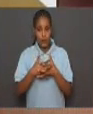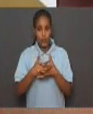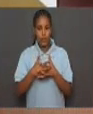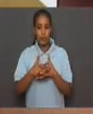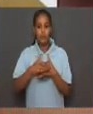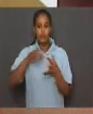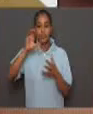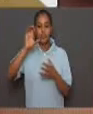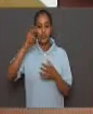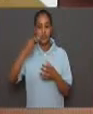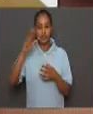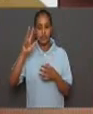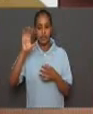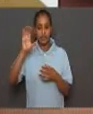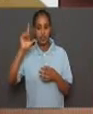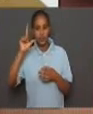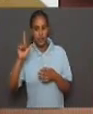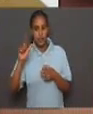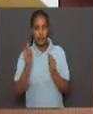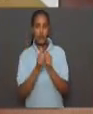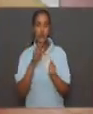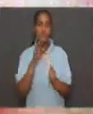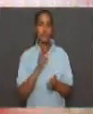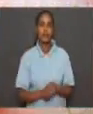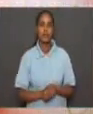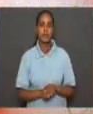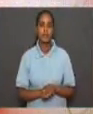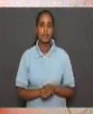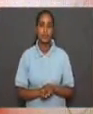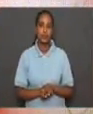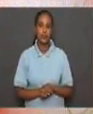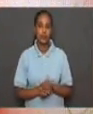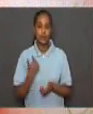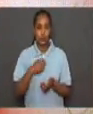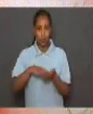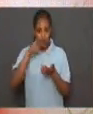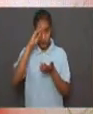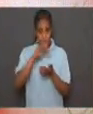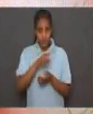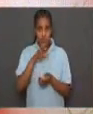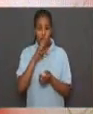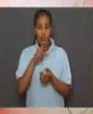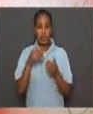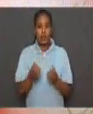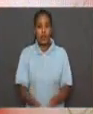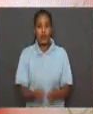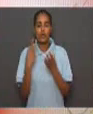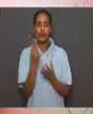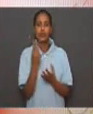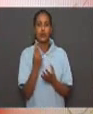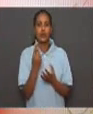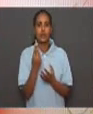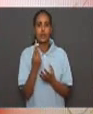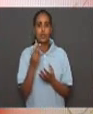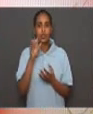ethane dichlorosilane reacts with water. We learned that there are a lot of uses